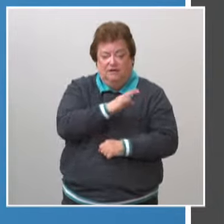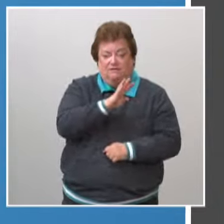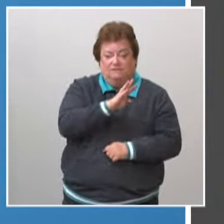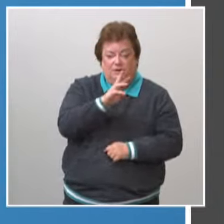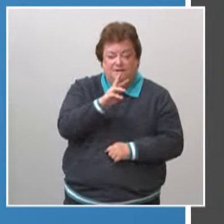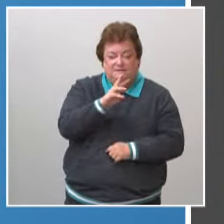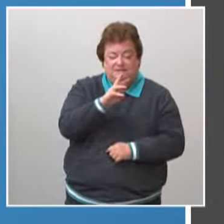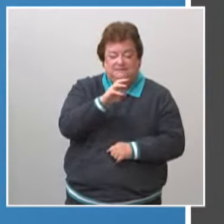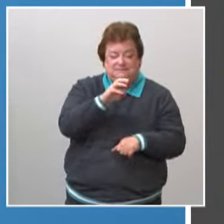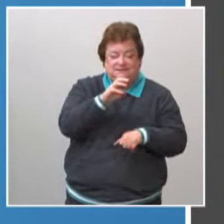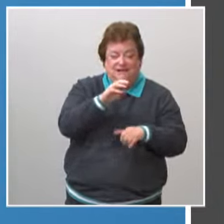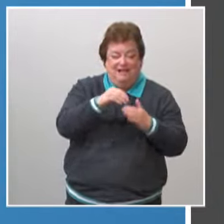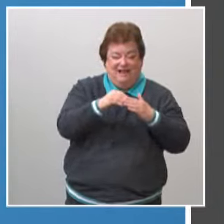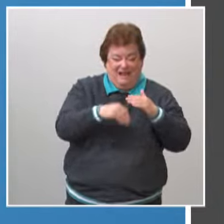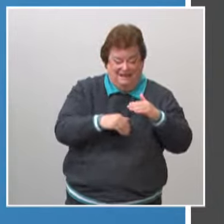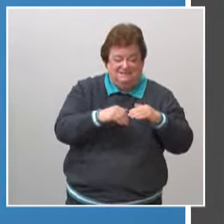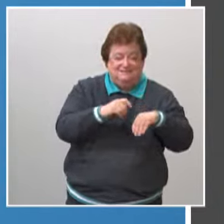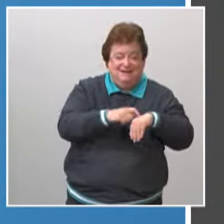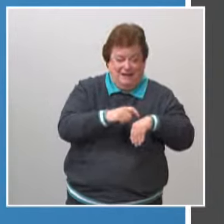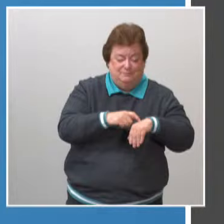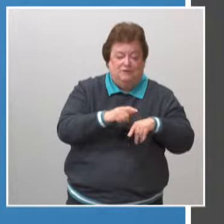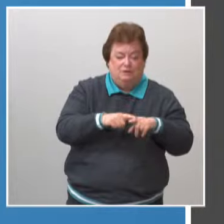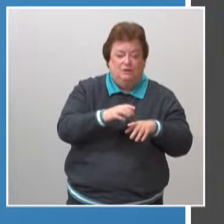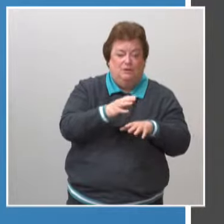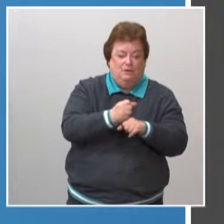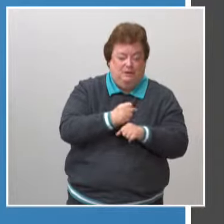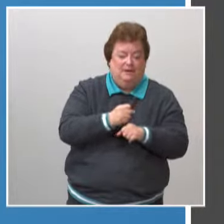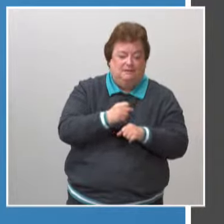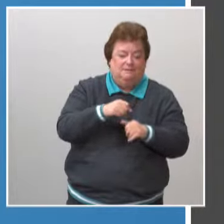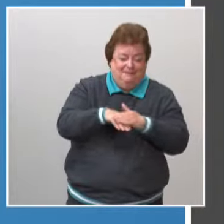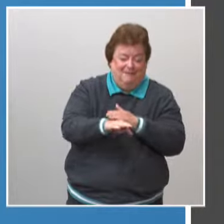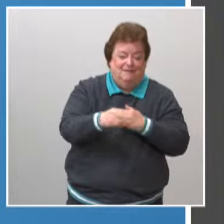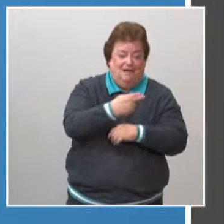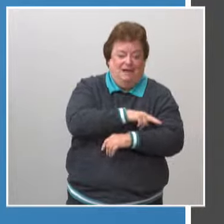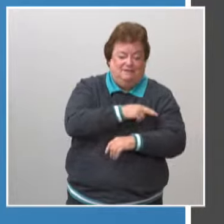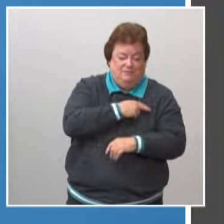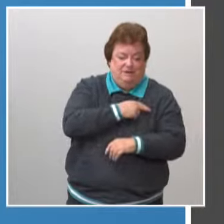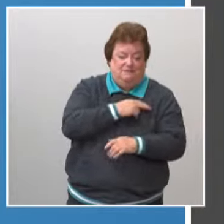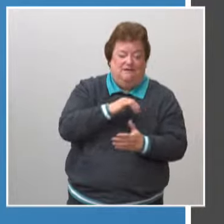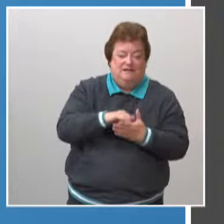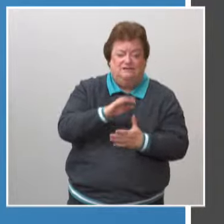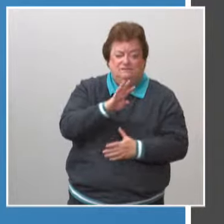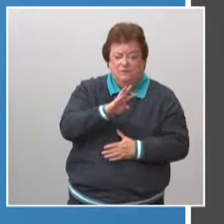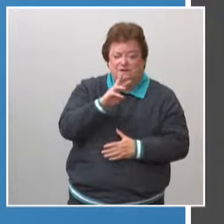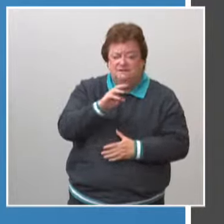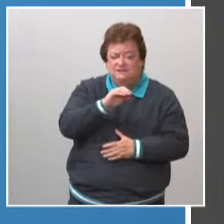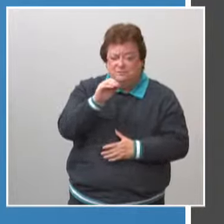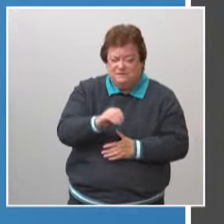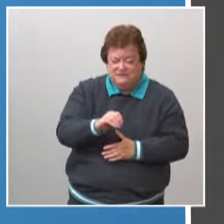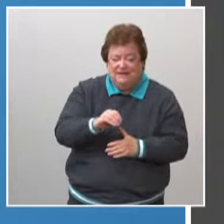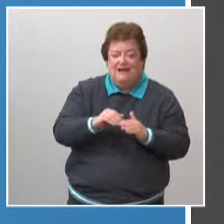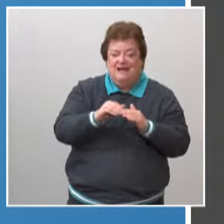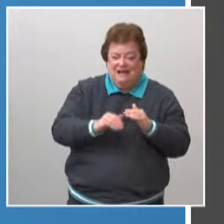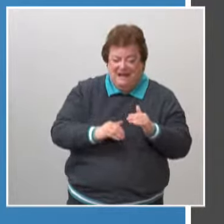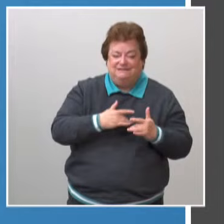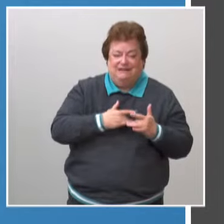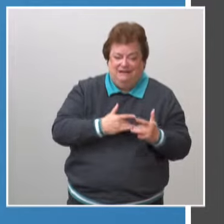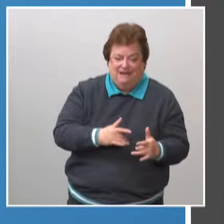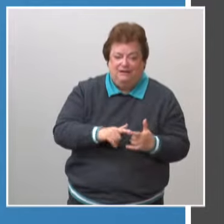less likely to be hospitalized for COVID-19. That's 46% less likely to